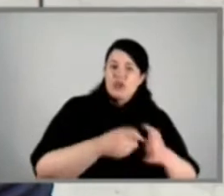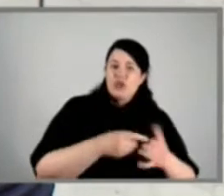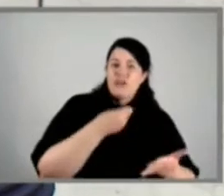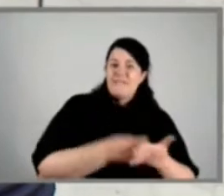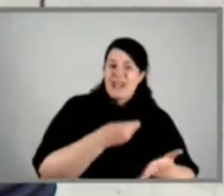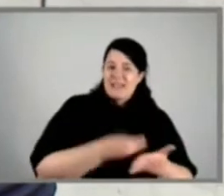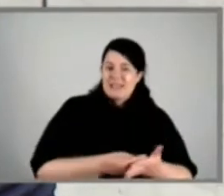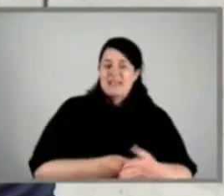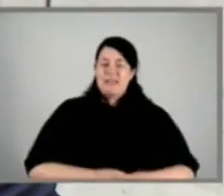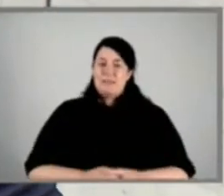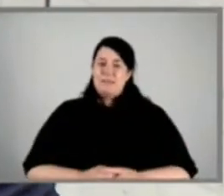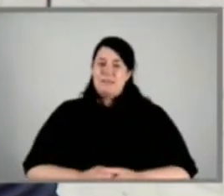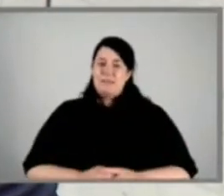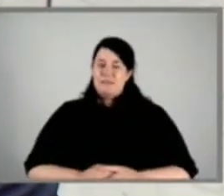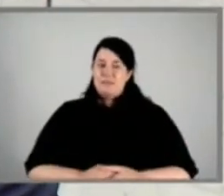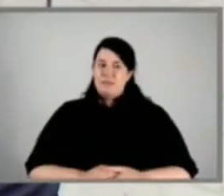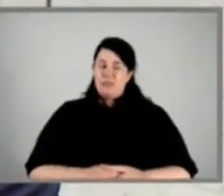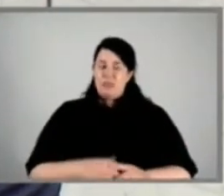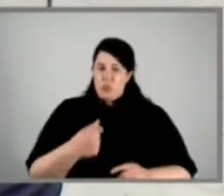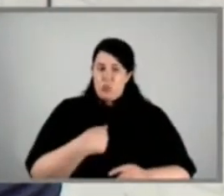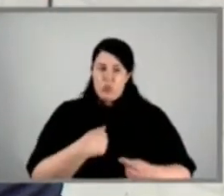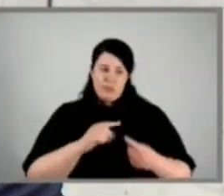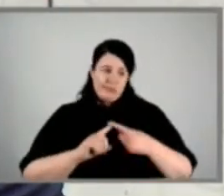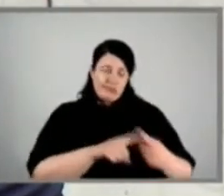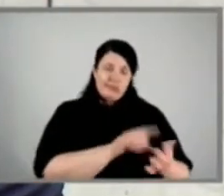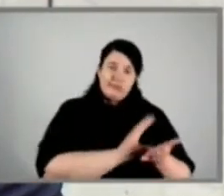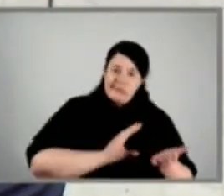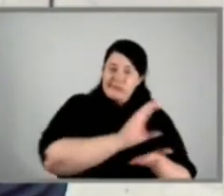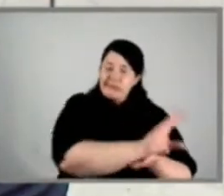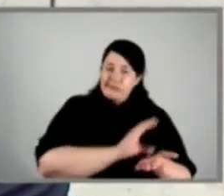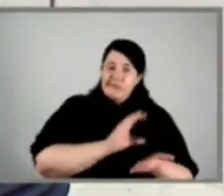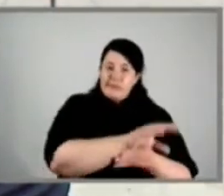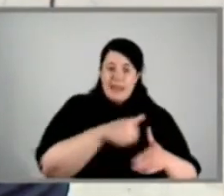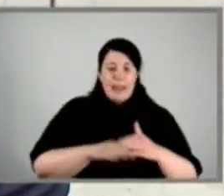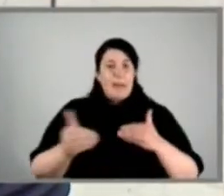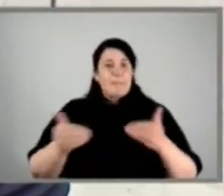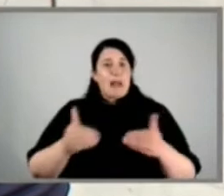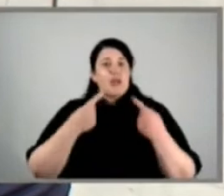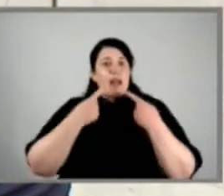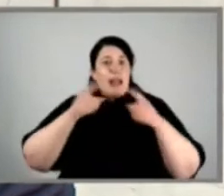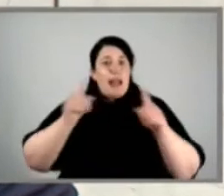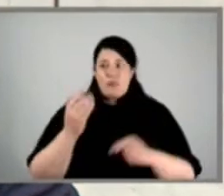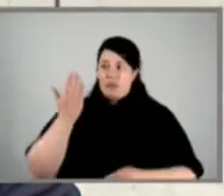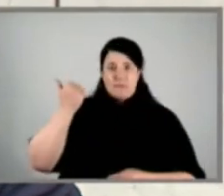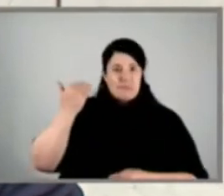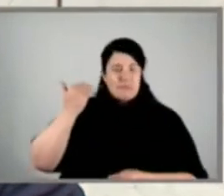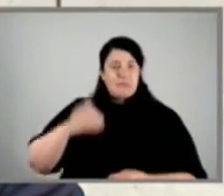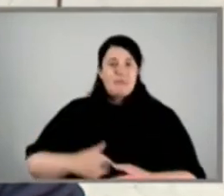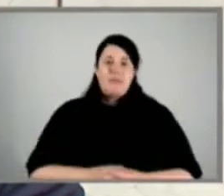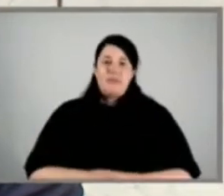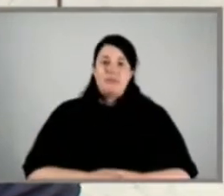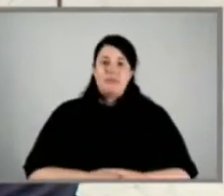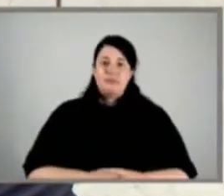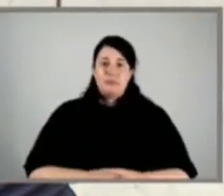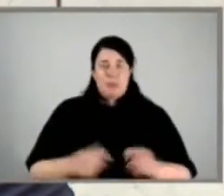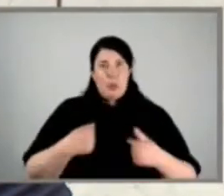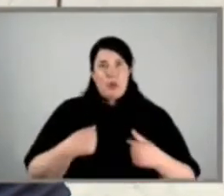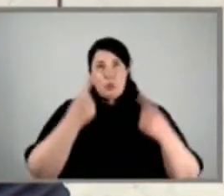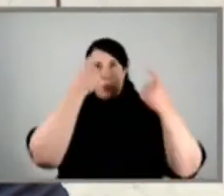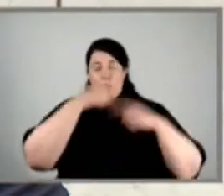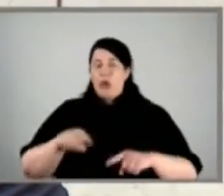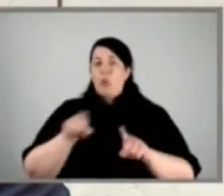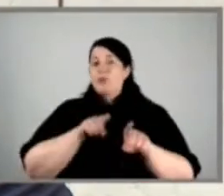of their funding as we set out in the budget. But that said, I mean, this is a question of priorities, and our priorities